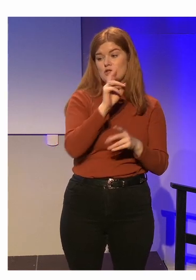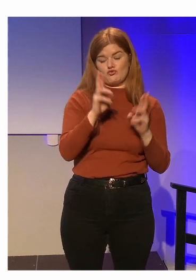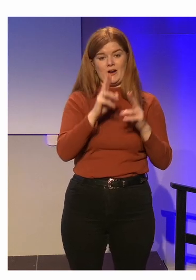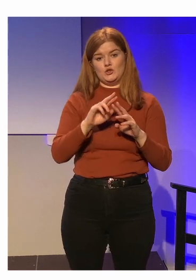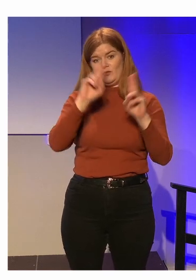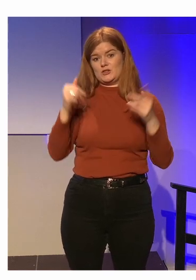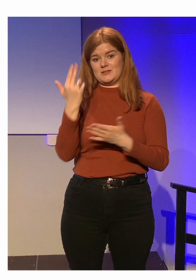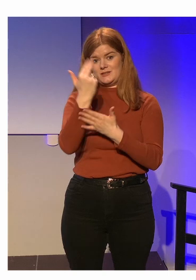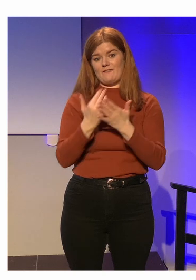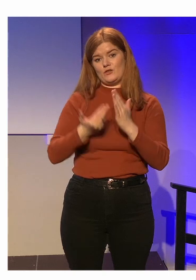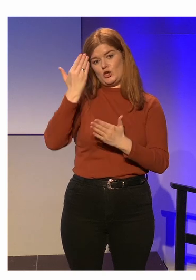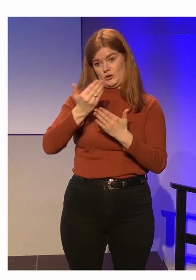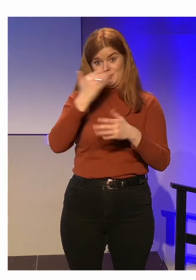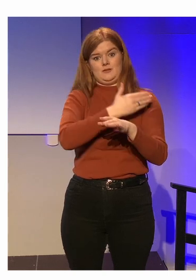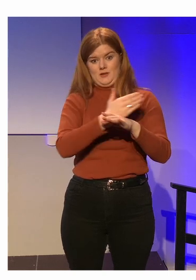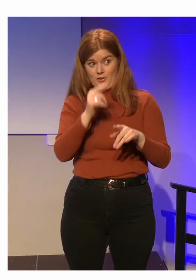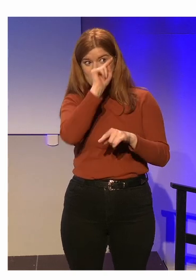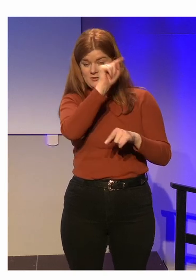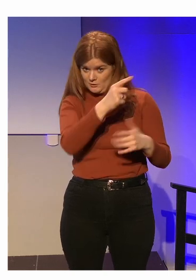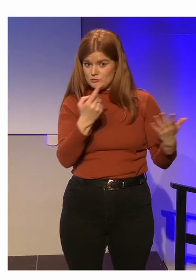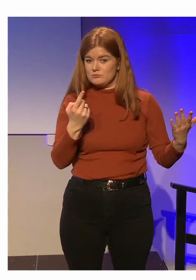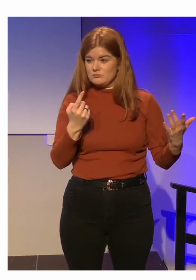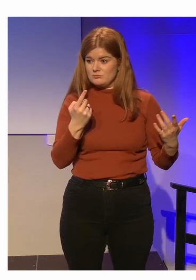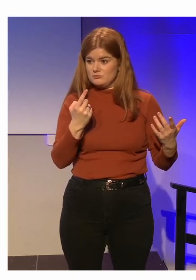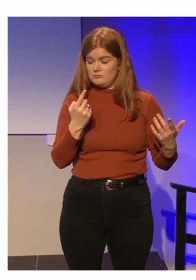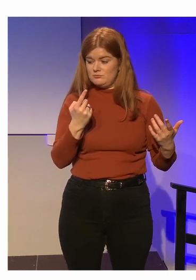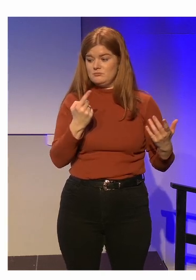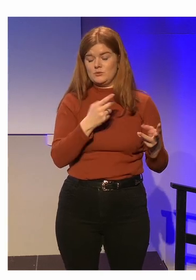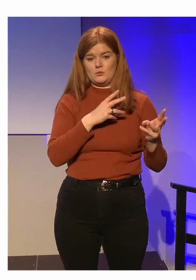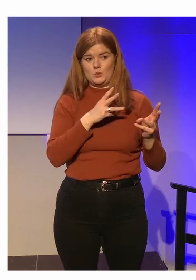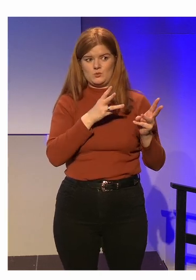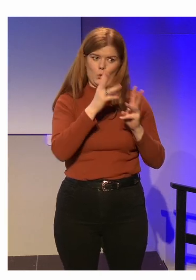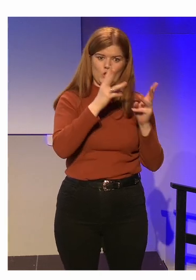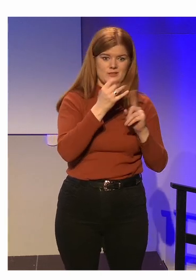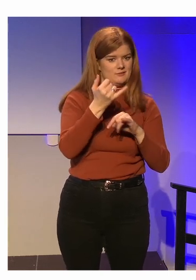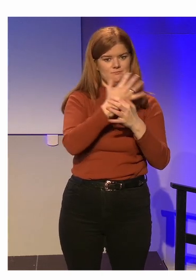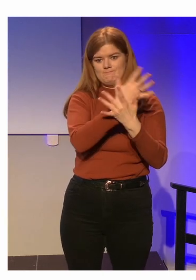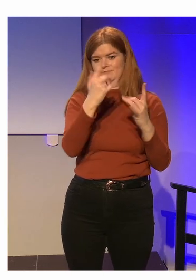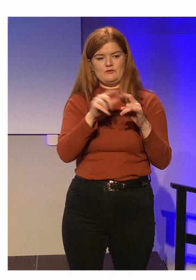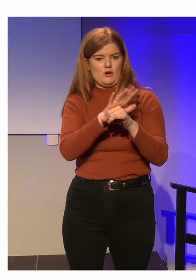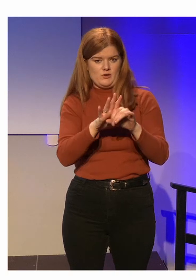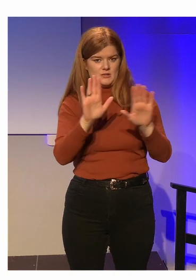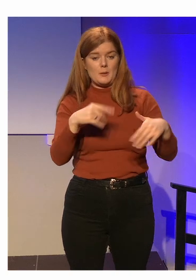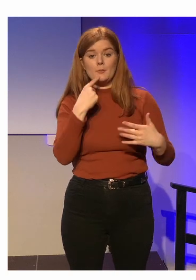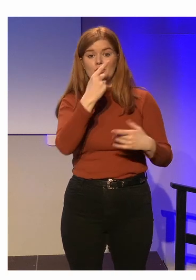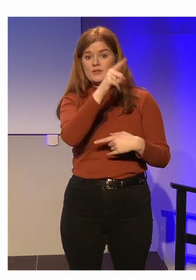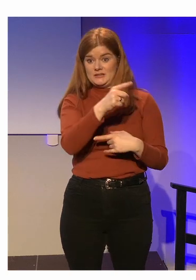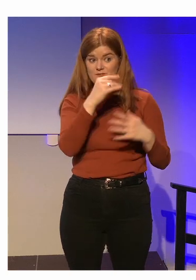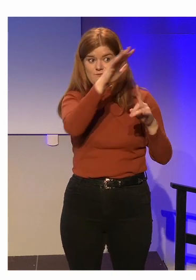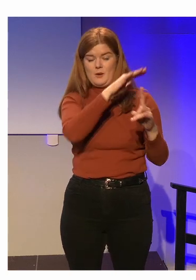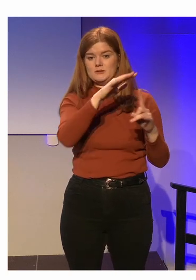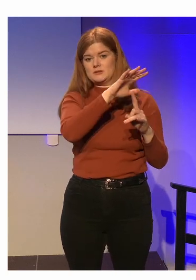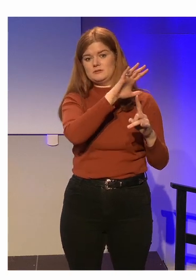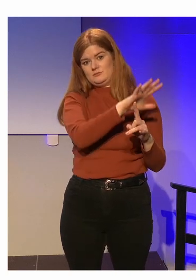universal design for learning began there, it was worked on in many different areas, but that